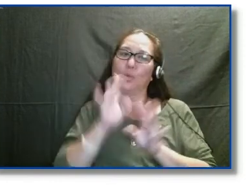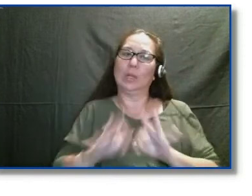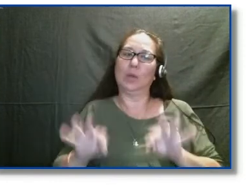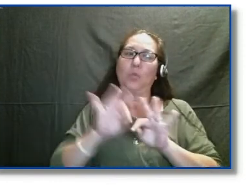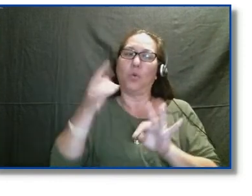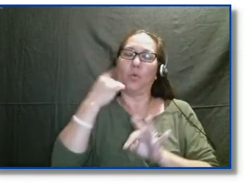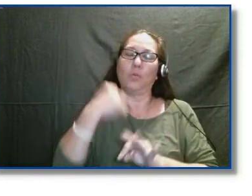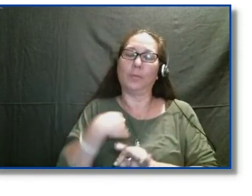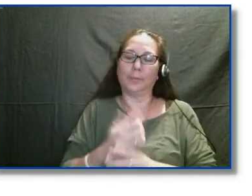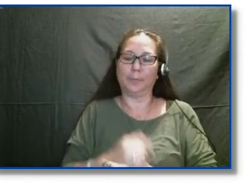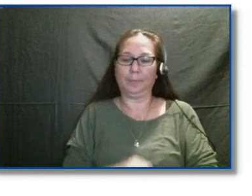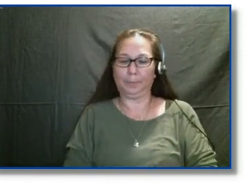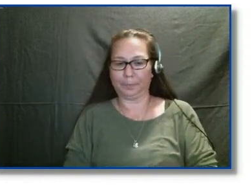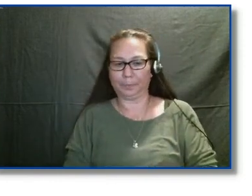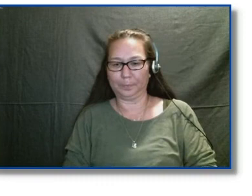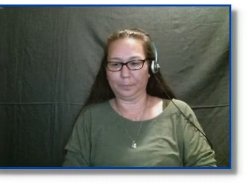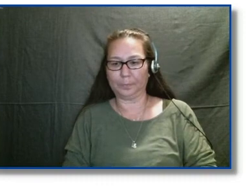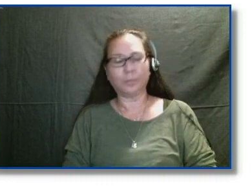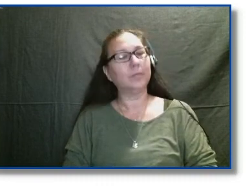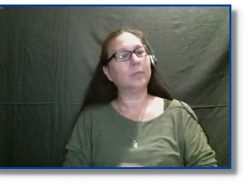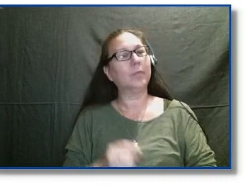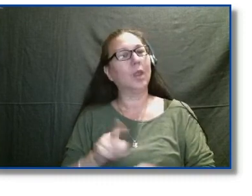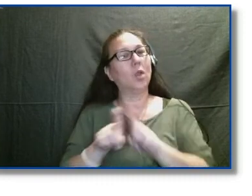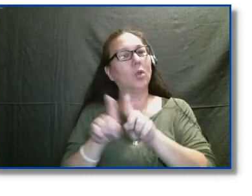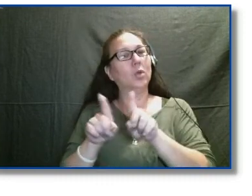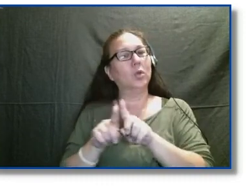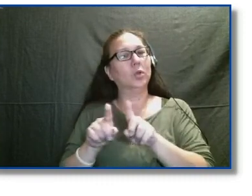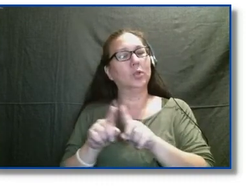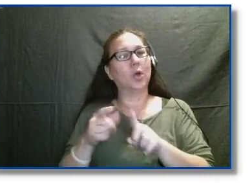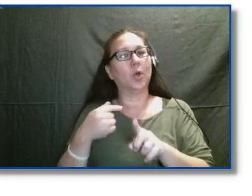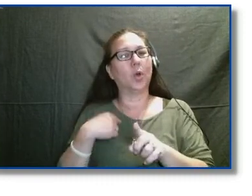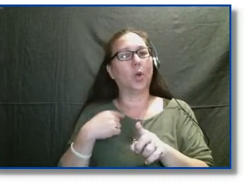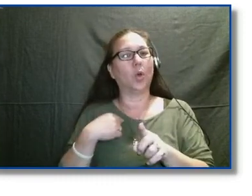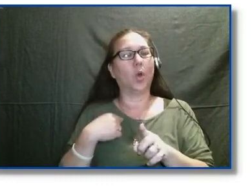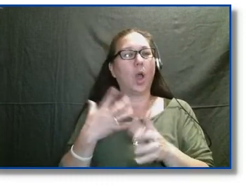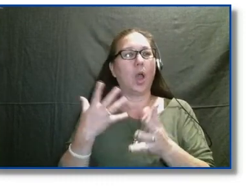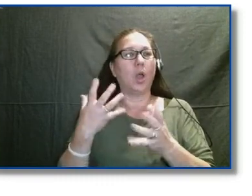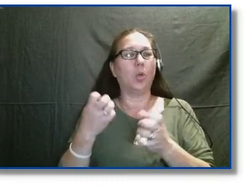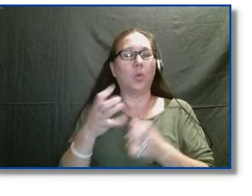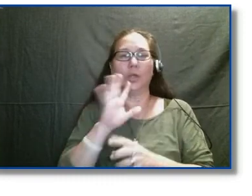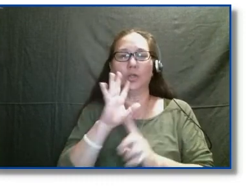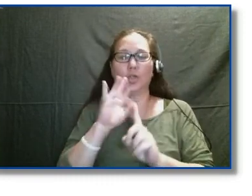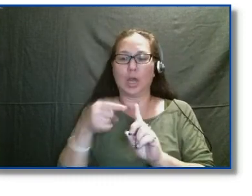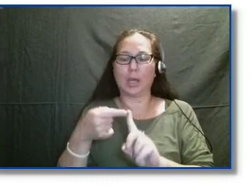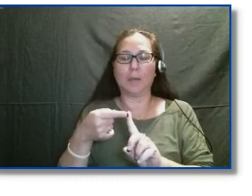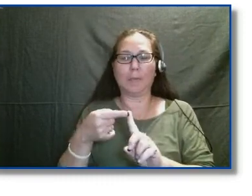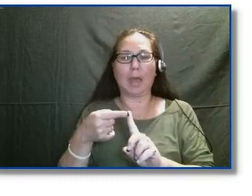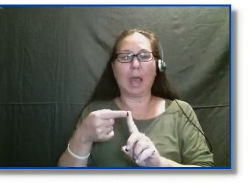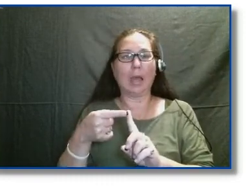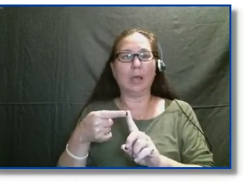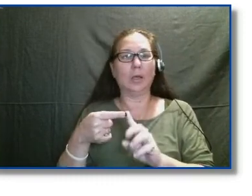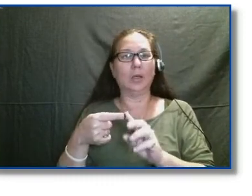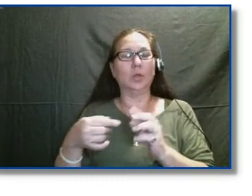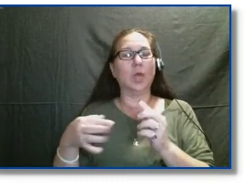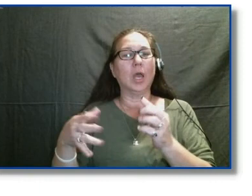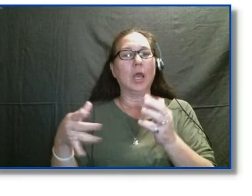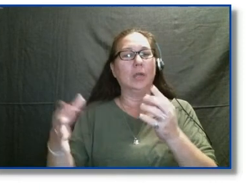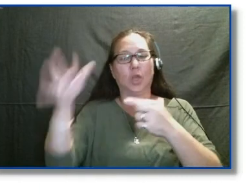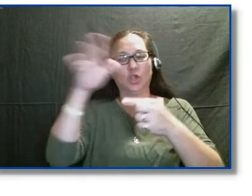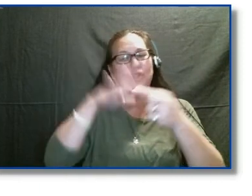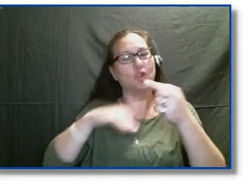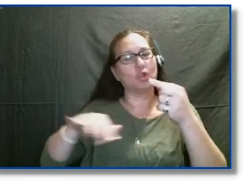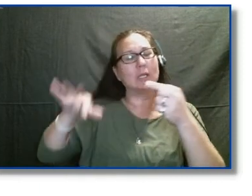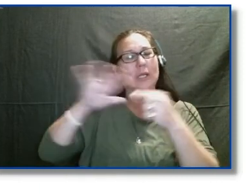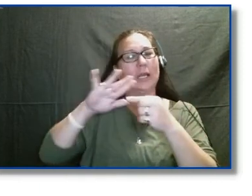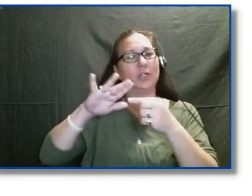I also wanted to relate to questions of circulations of energy in society. As you could see earlier with my pieces,